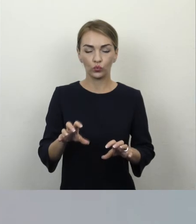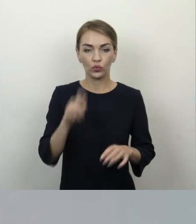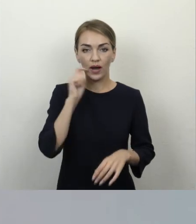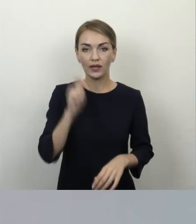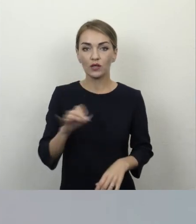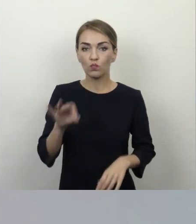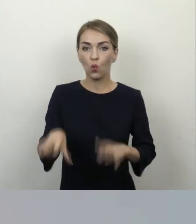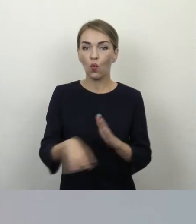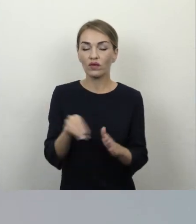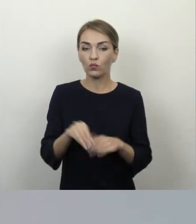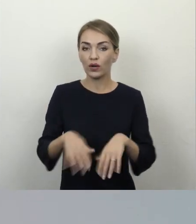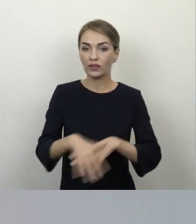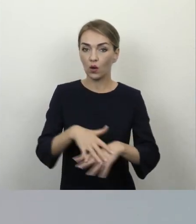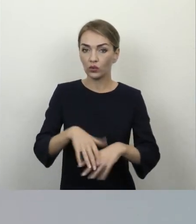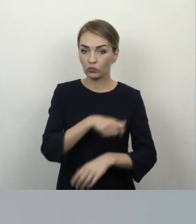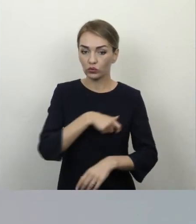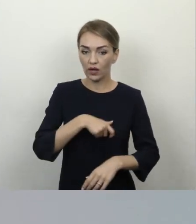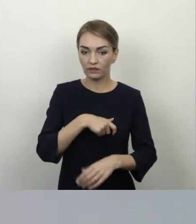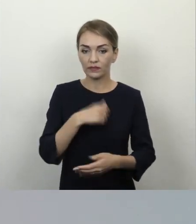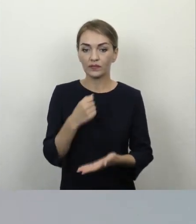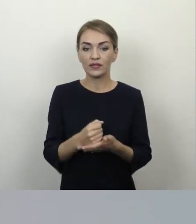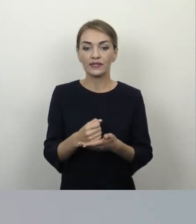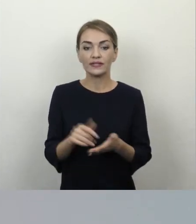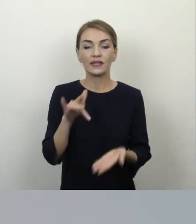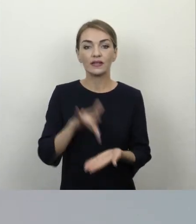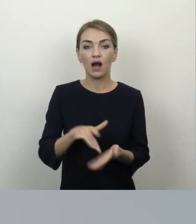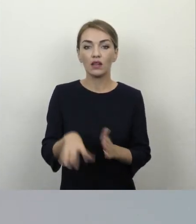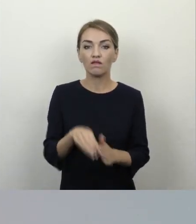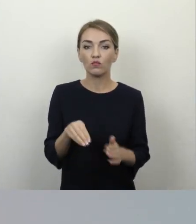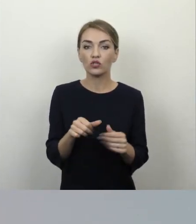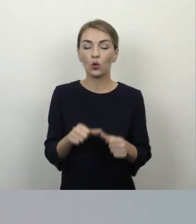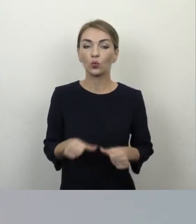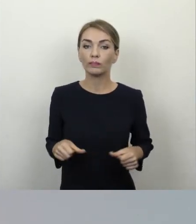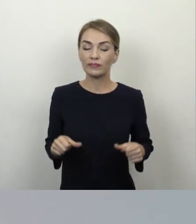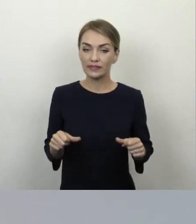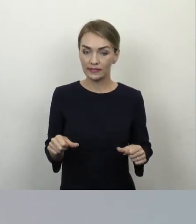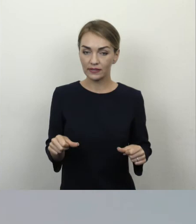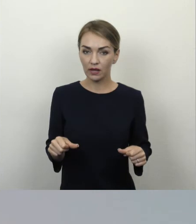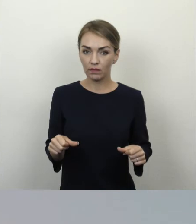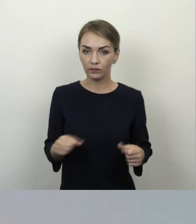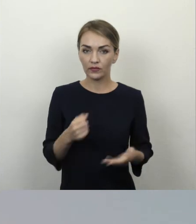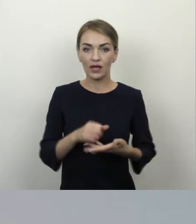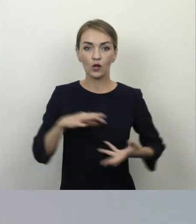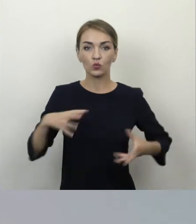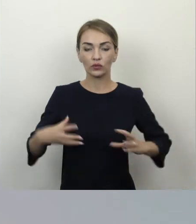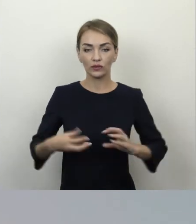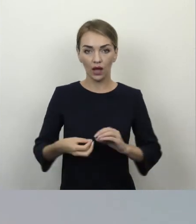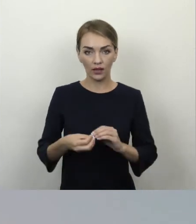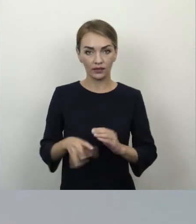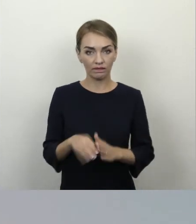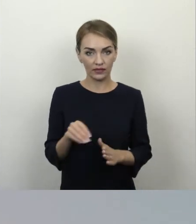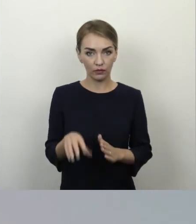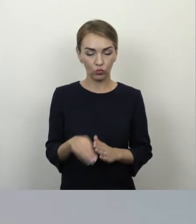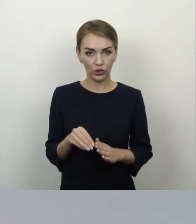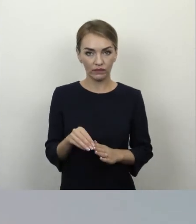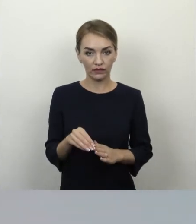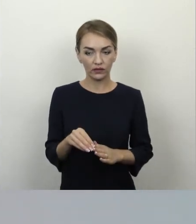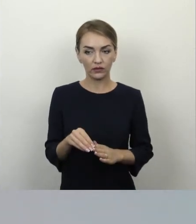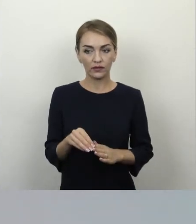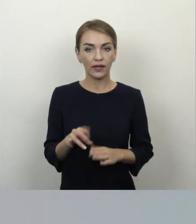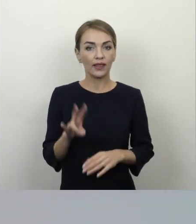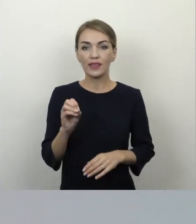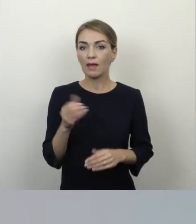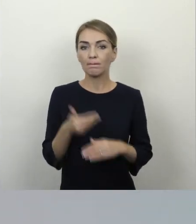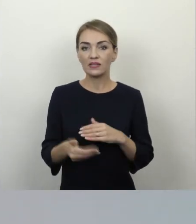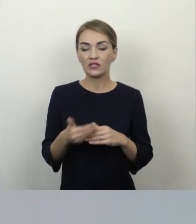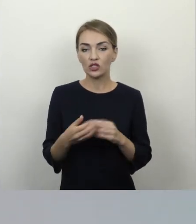the law in those two districts, said that the election committee would establish the election